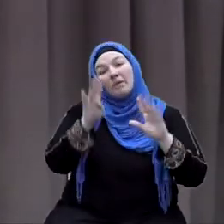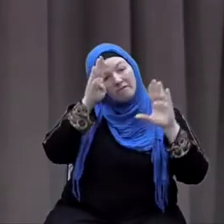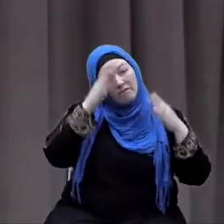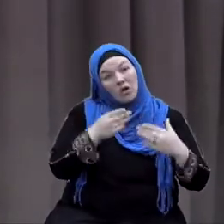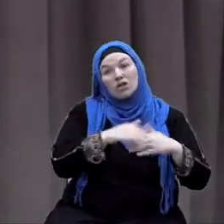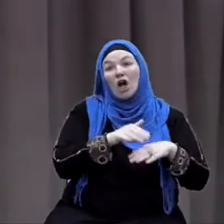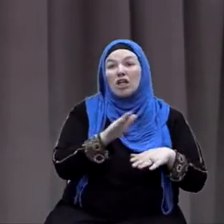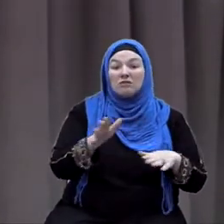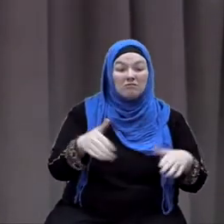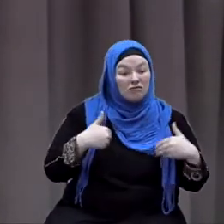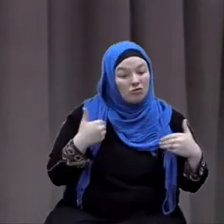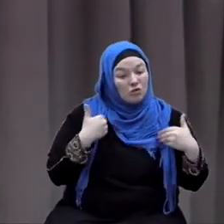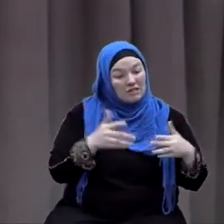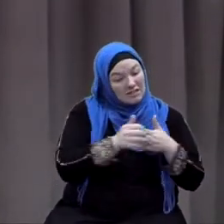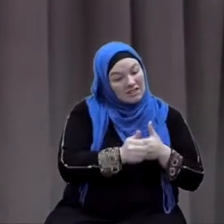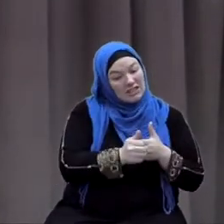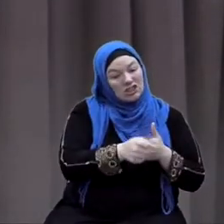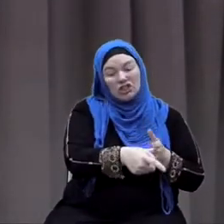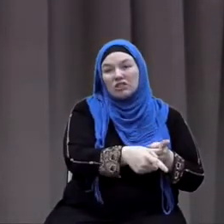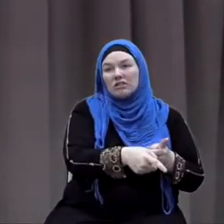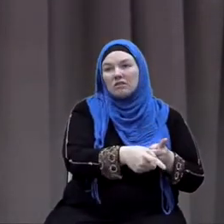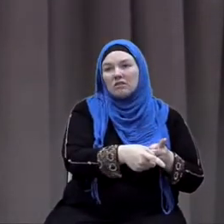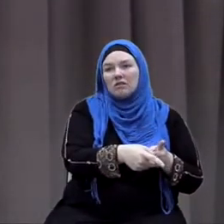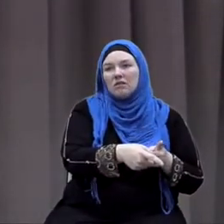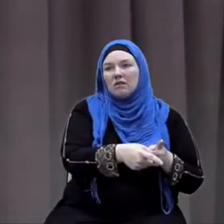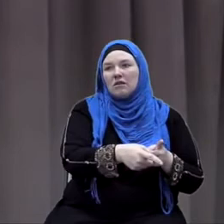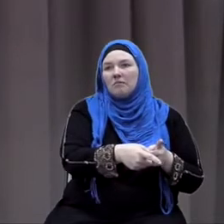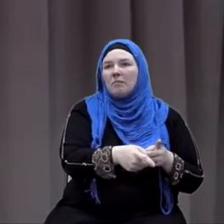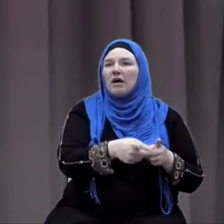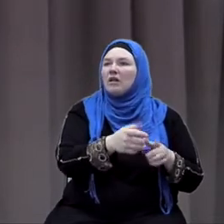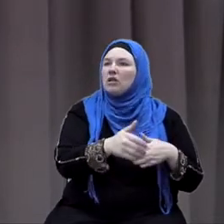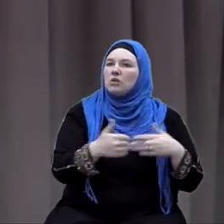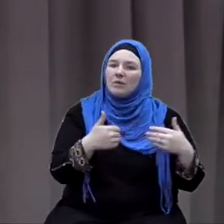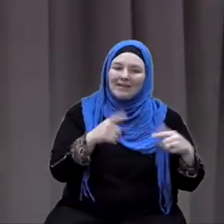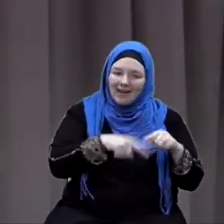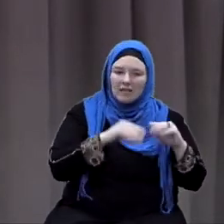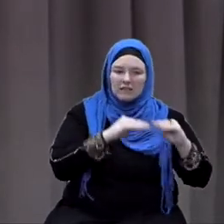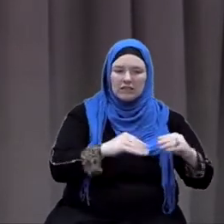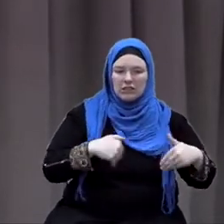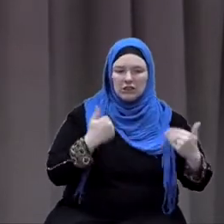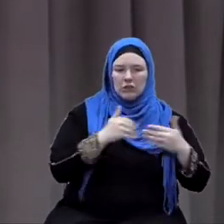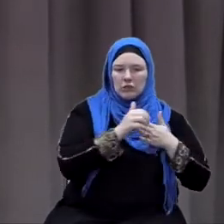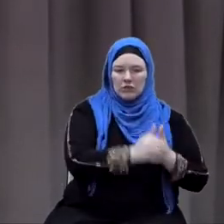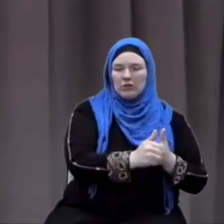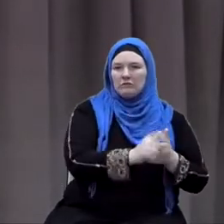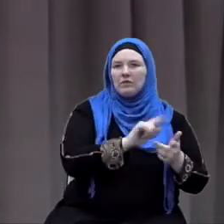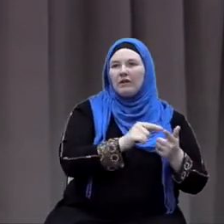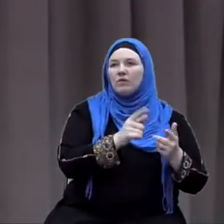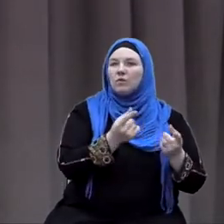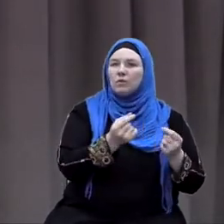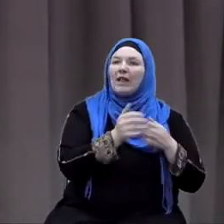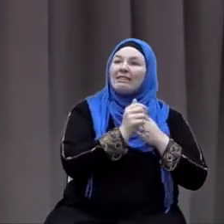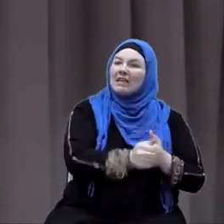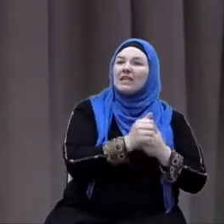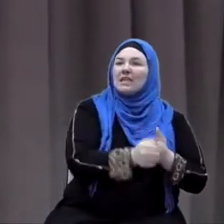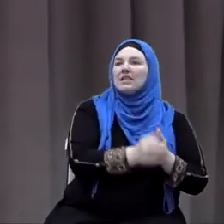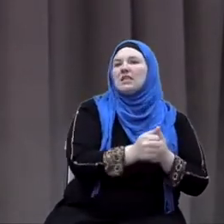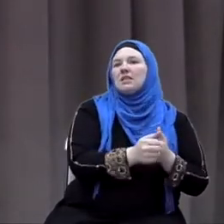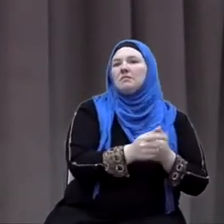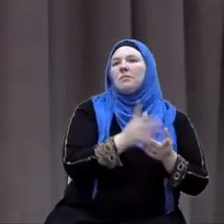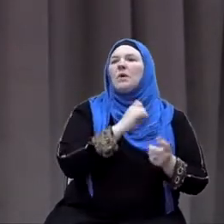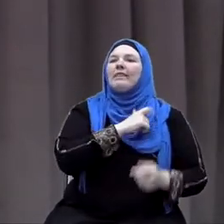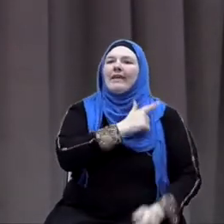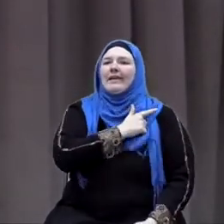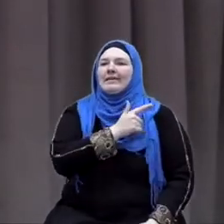youth leadership without youth teaching. You don't want to teach them, but you want them to lead because we are